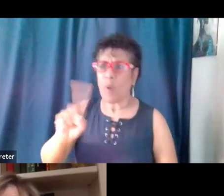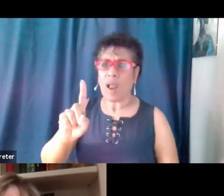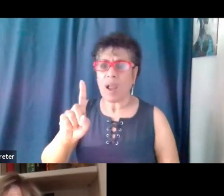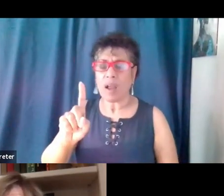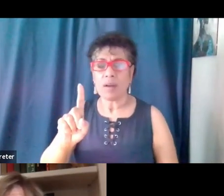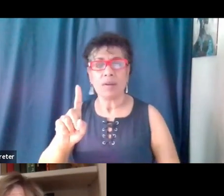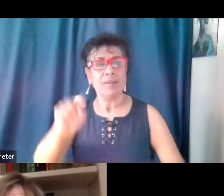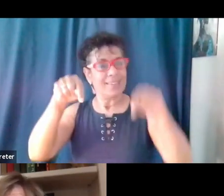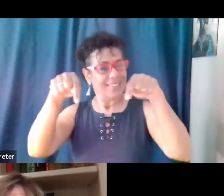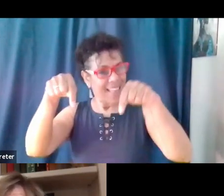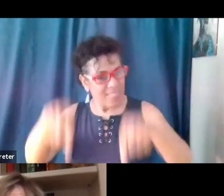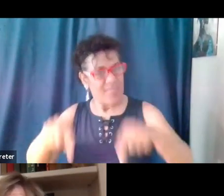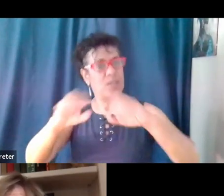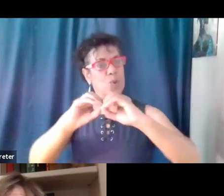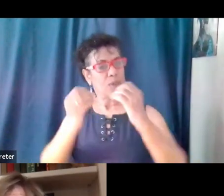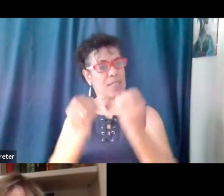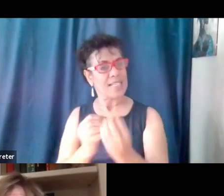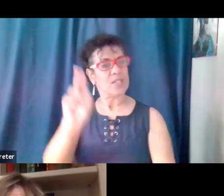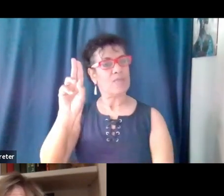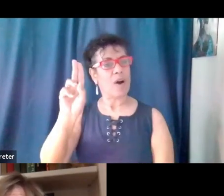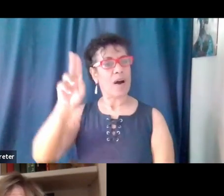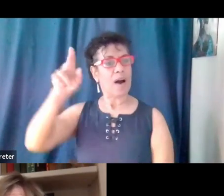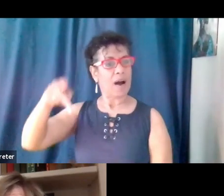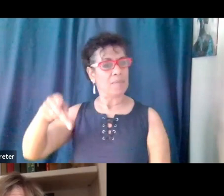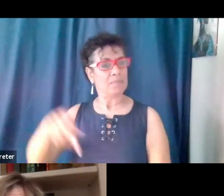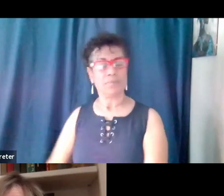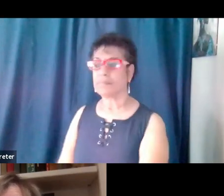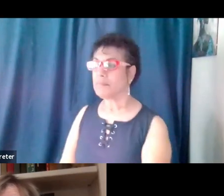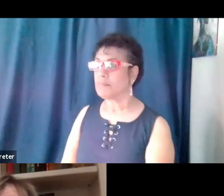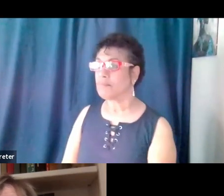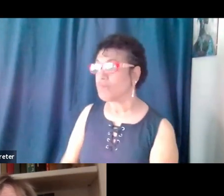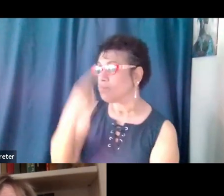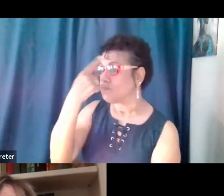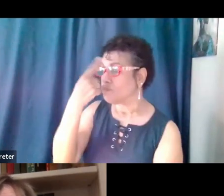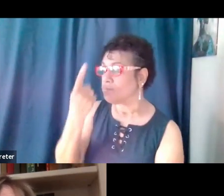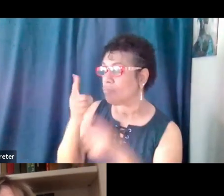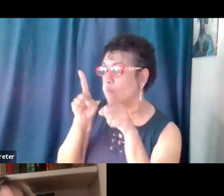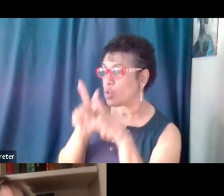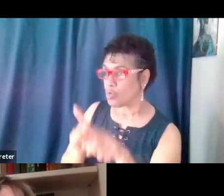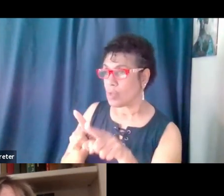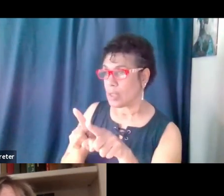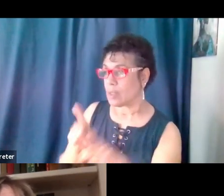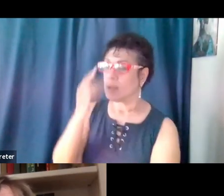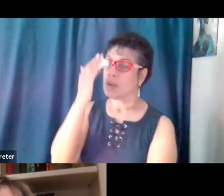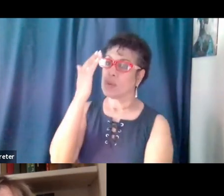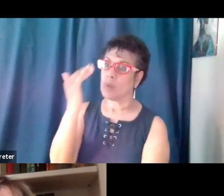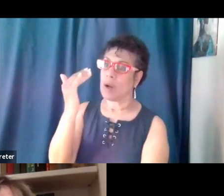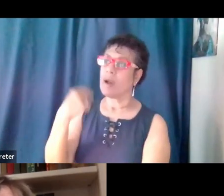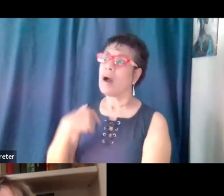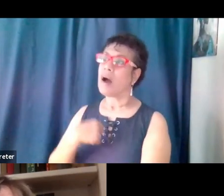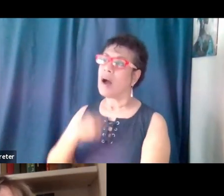It's in our UP organizations. I couldn't agree more, because I do know that